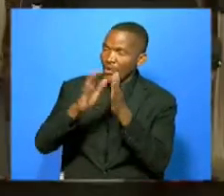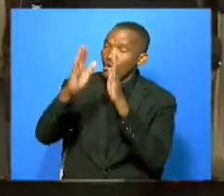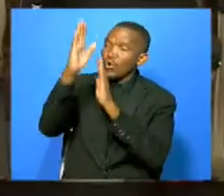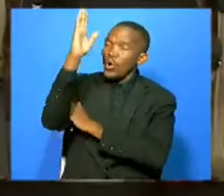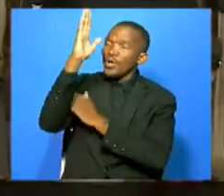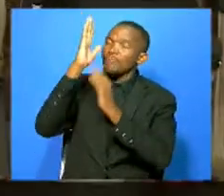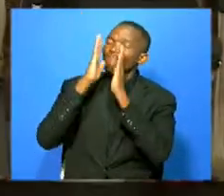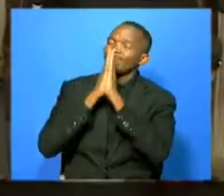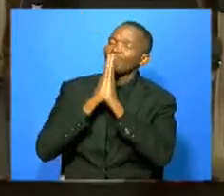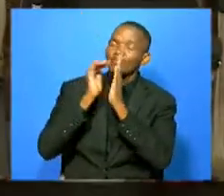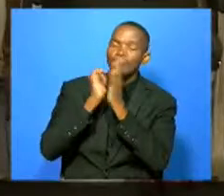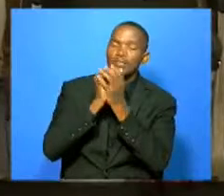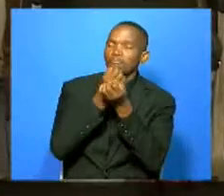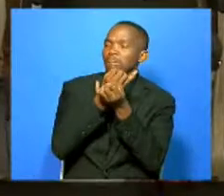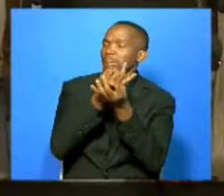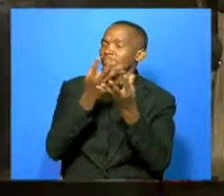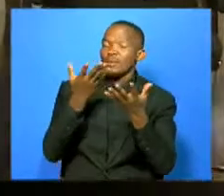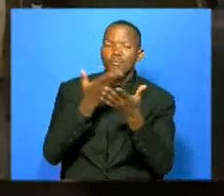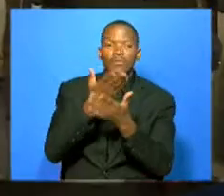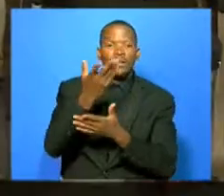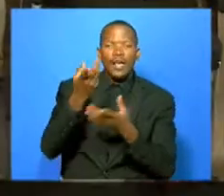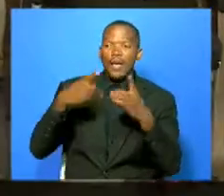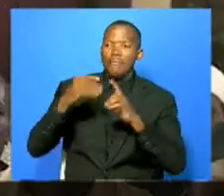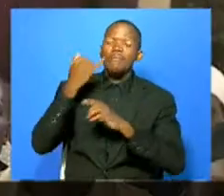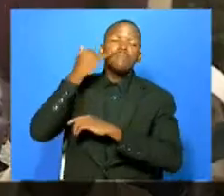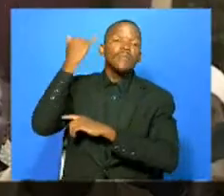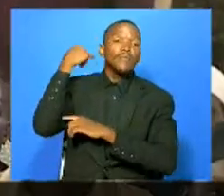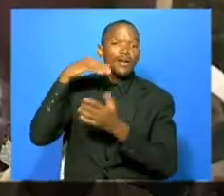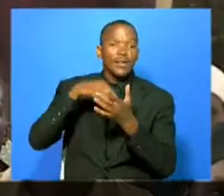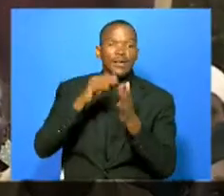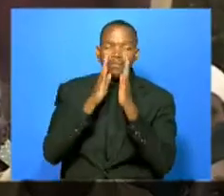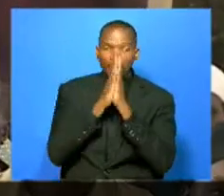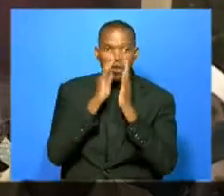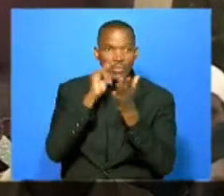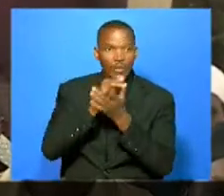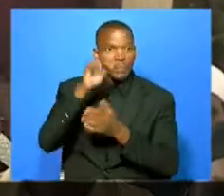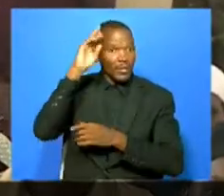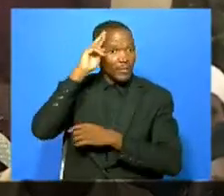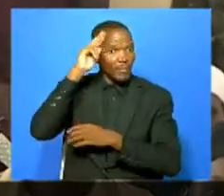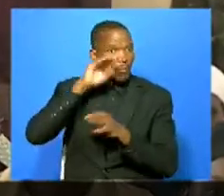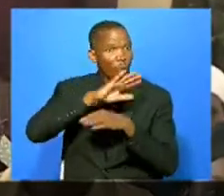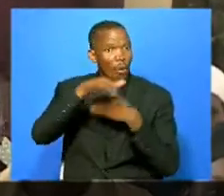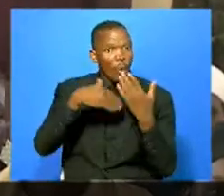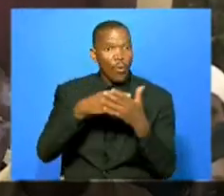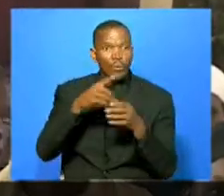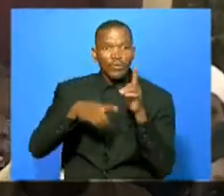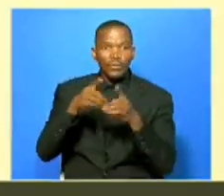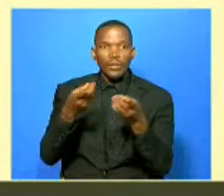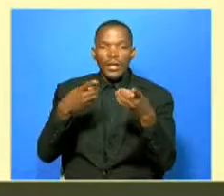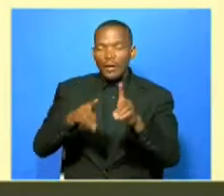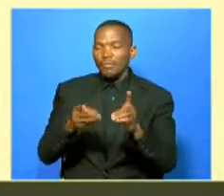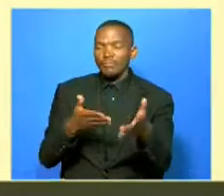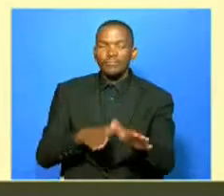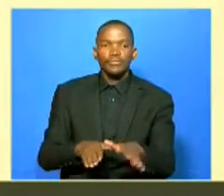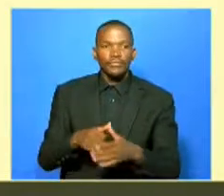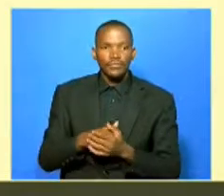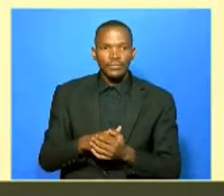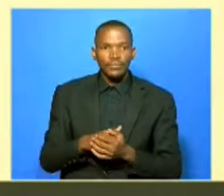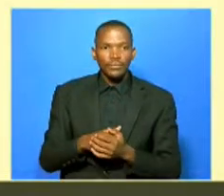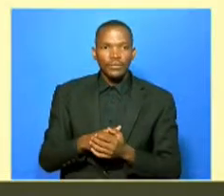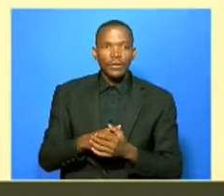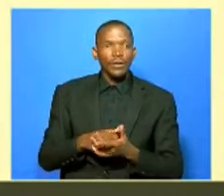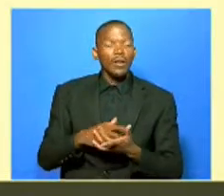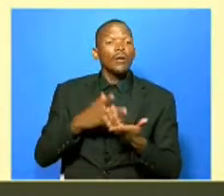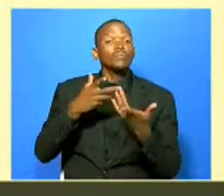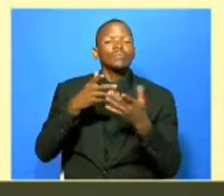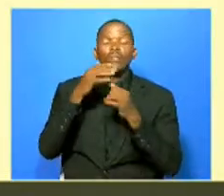le matshidiso e nnile ditiragalo tsa letsatsi la maabane mo merapelong ya go gakologelwa bao ba ba tsamaileng. Kgomotsa botlhe morena